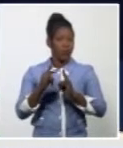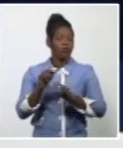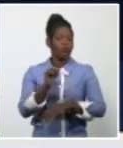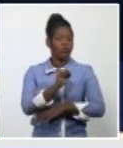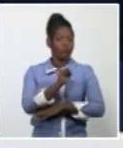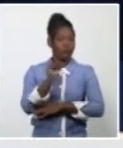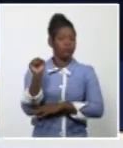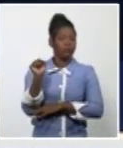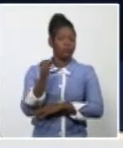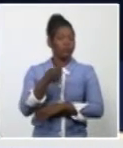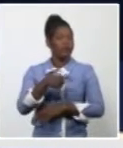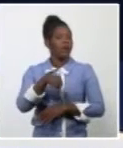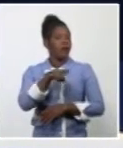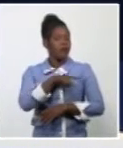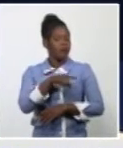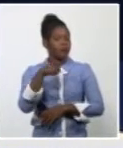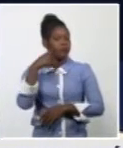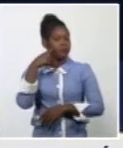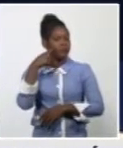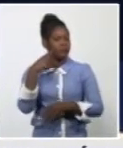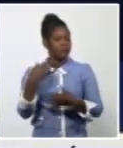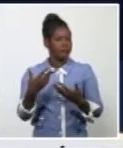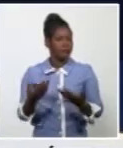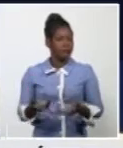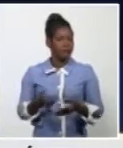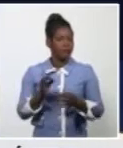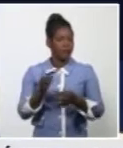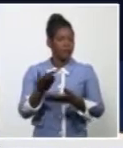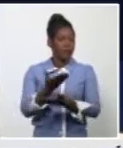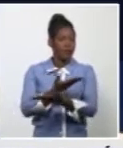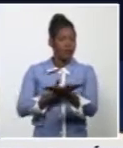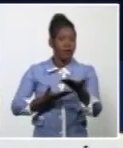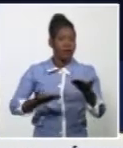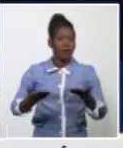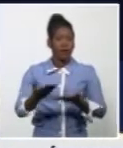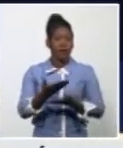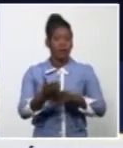This is an achievement that is being consolidating.